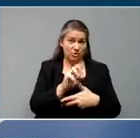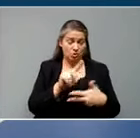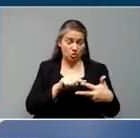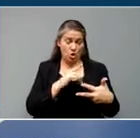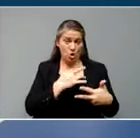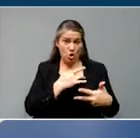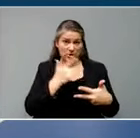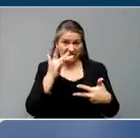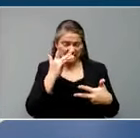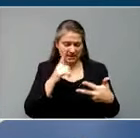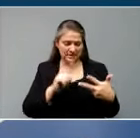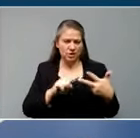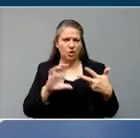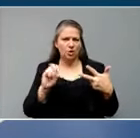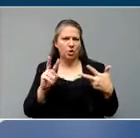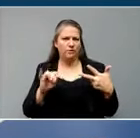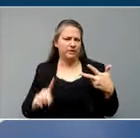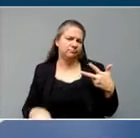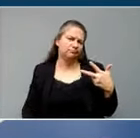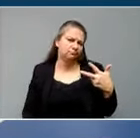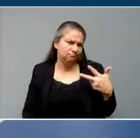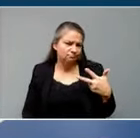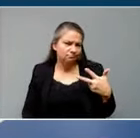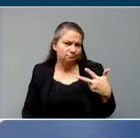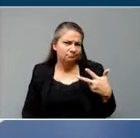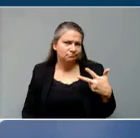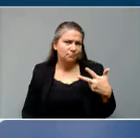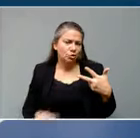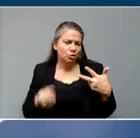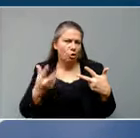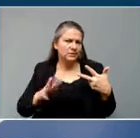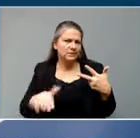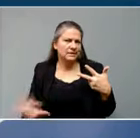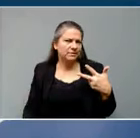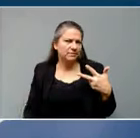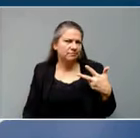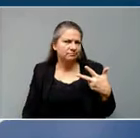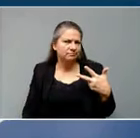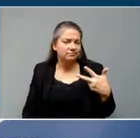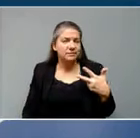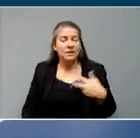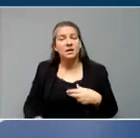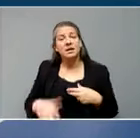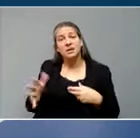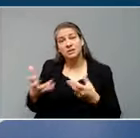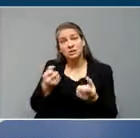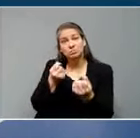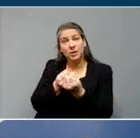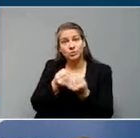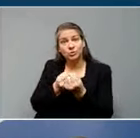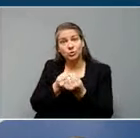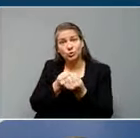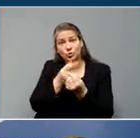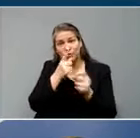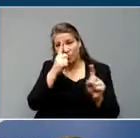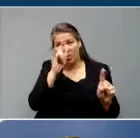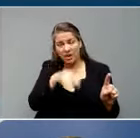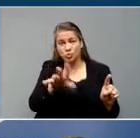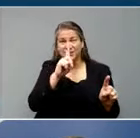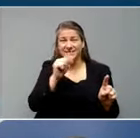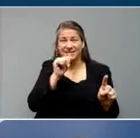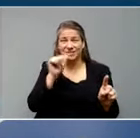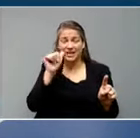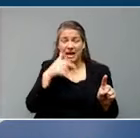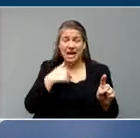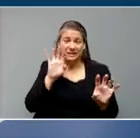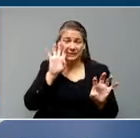deadly. And the sponsors that I want to thank of helping to put this on. And I got choked up yesterday. They're the same